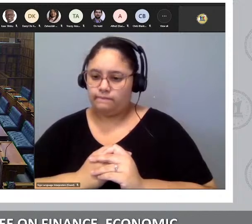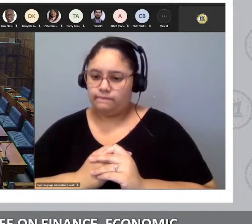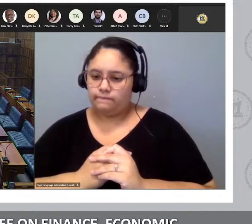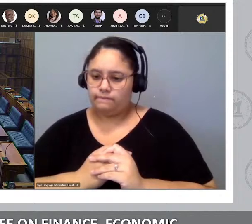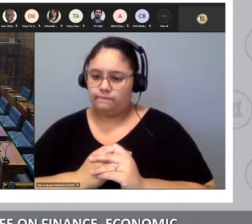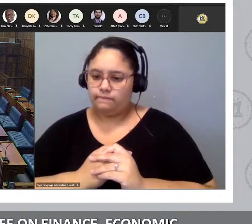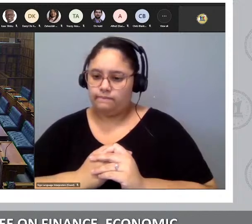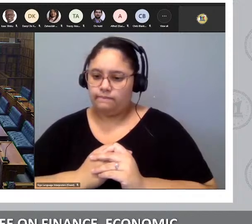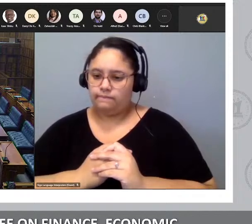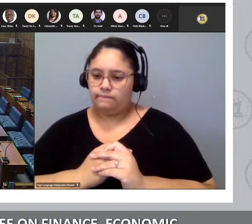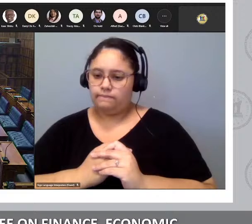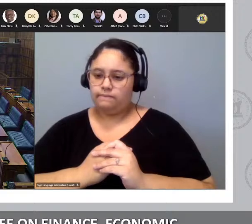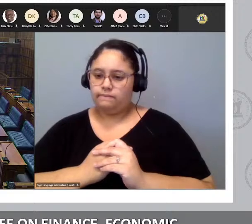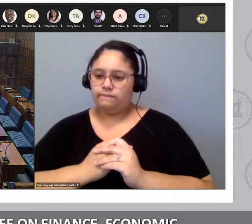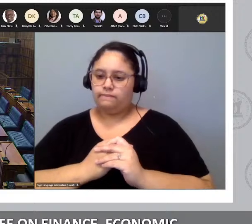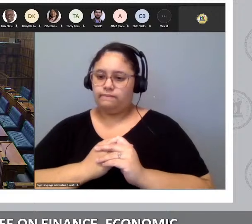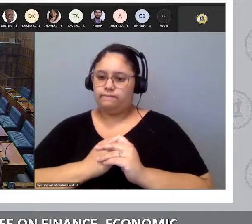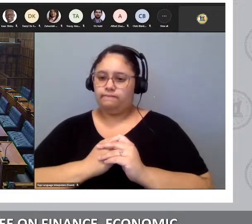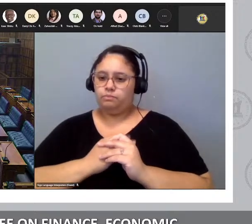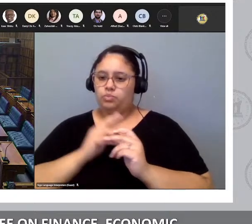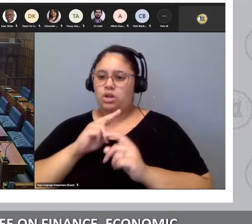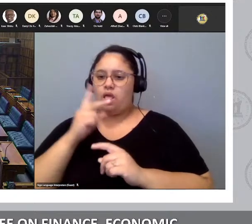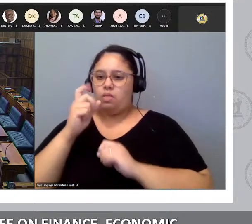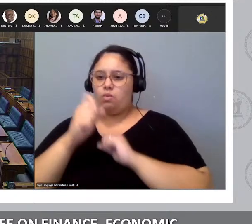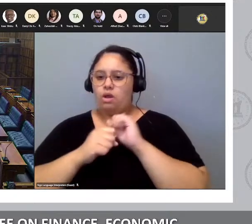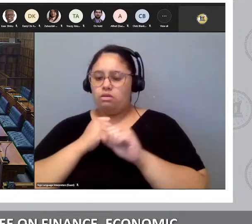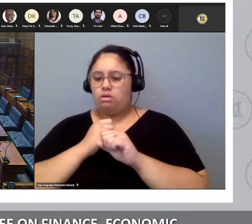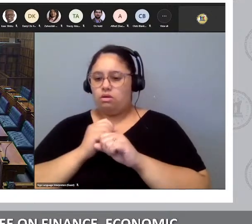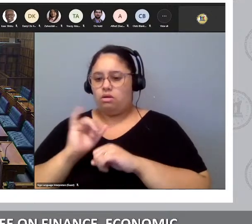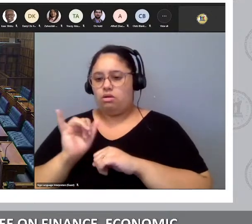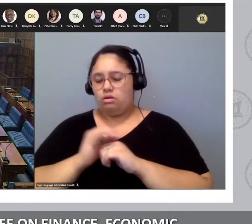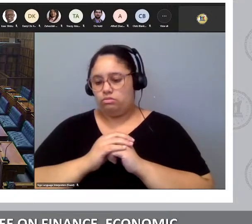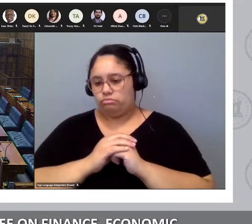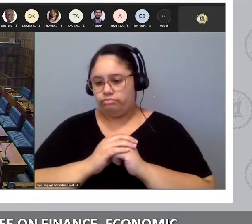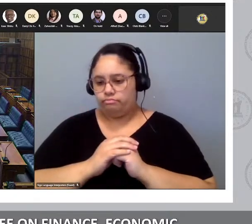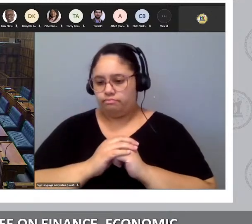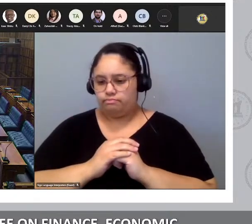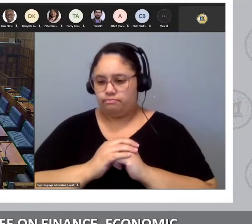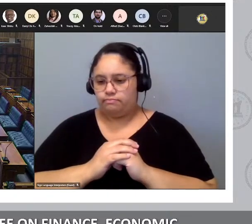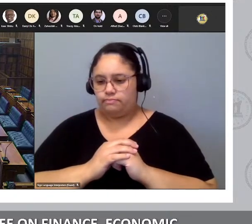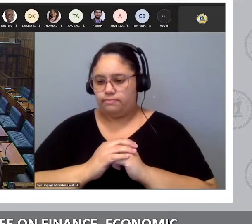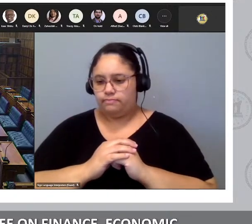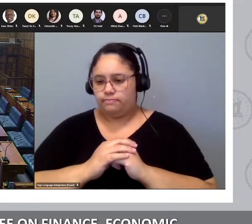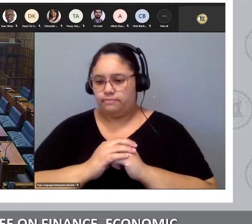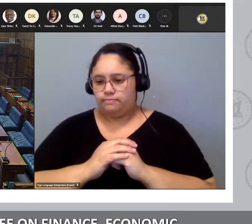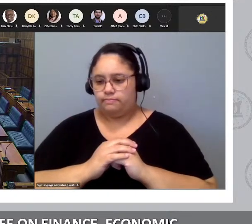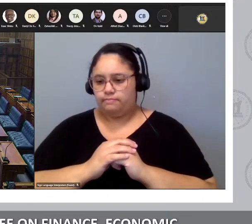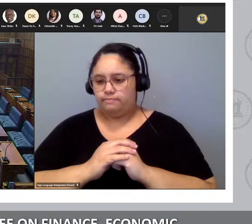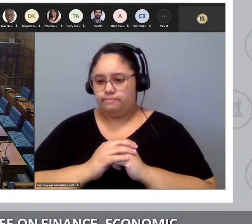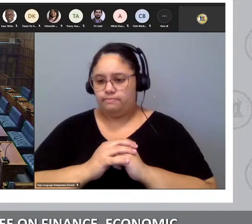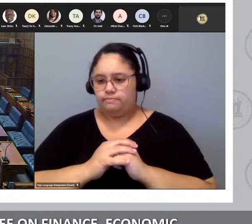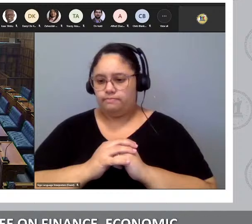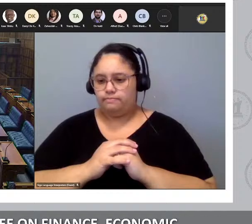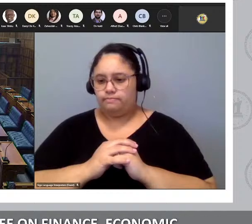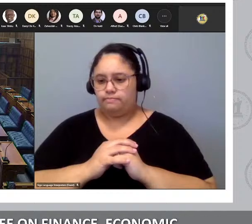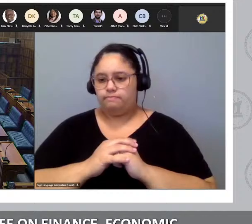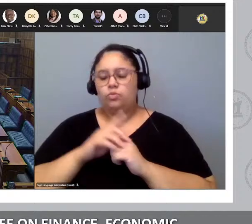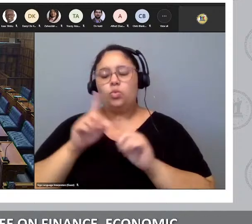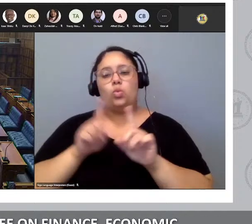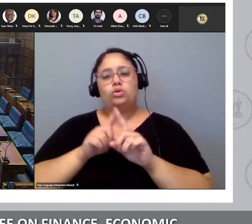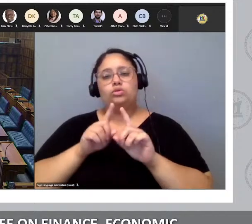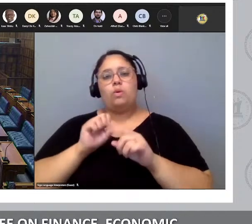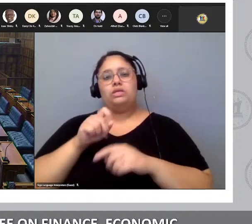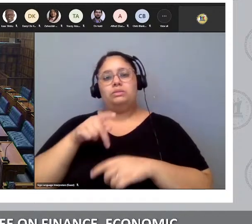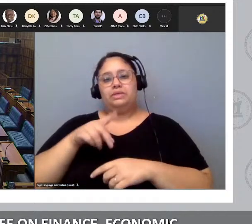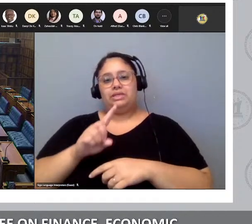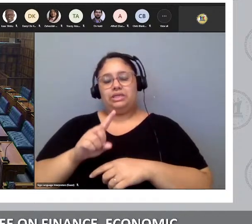least in in another a year or two um what has also happened there's fbd for is now